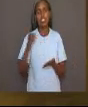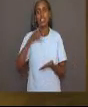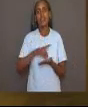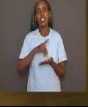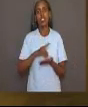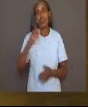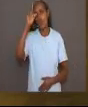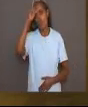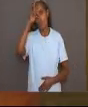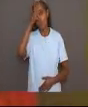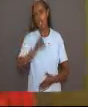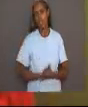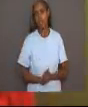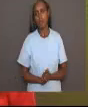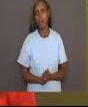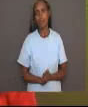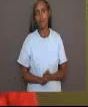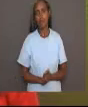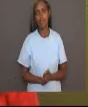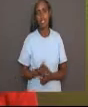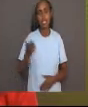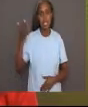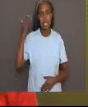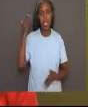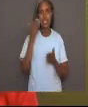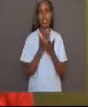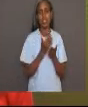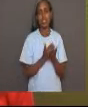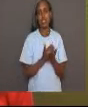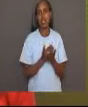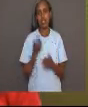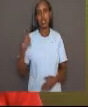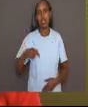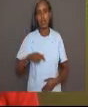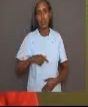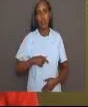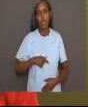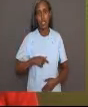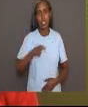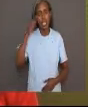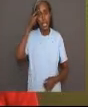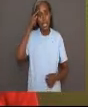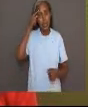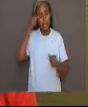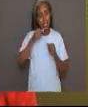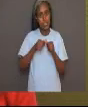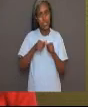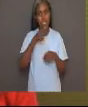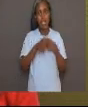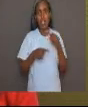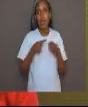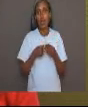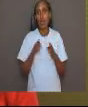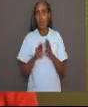of logic. In the last lesson, we were reminded about